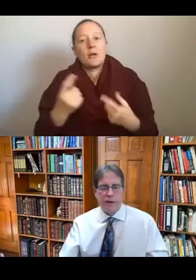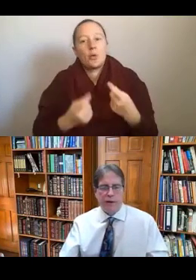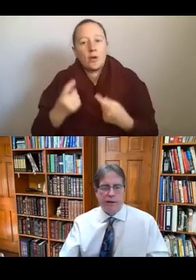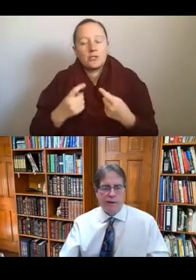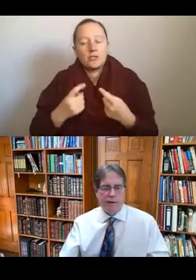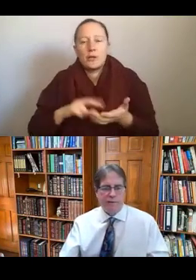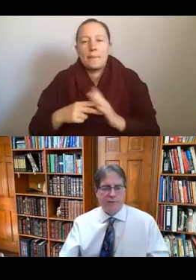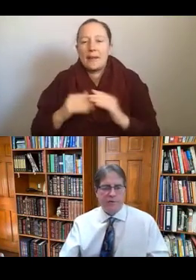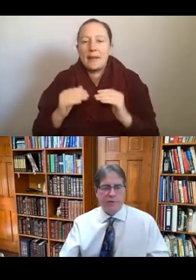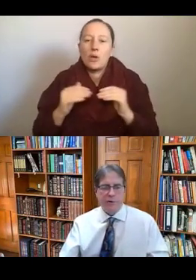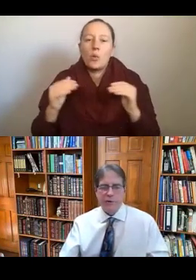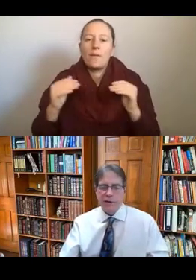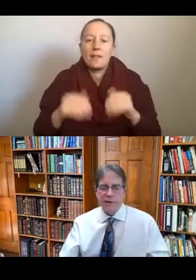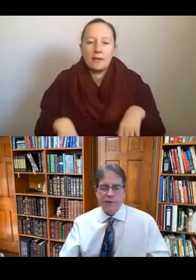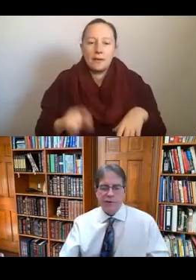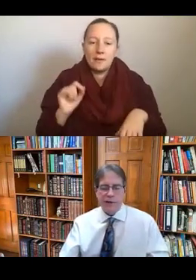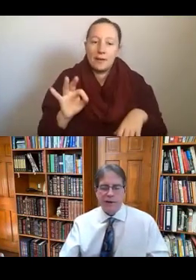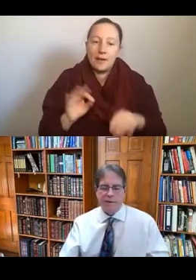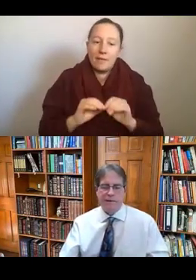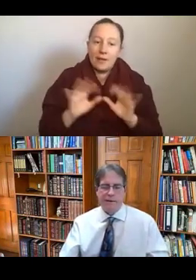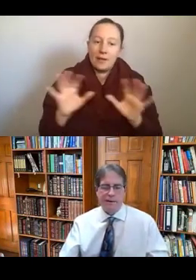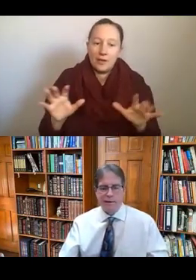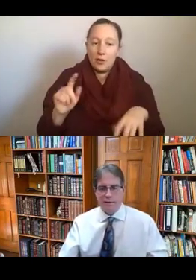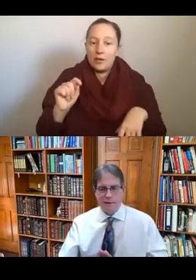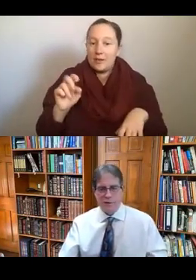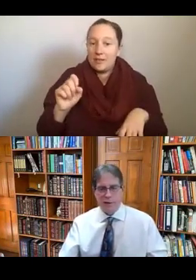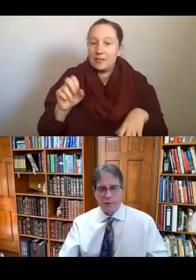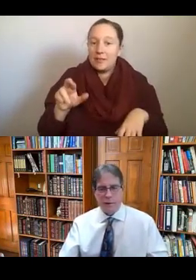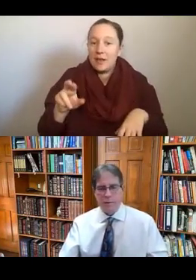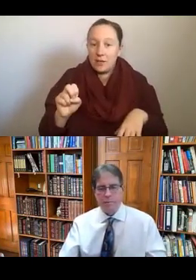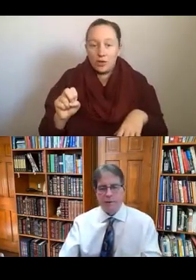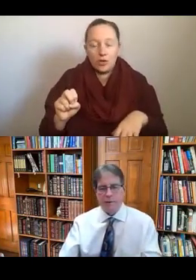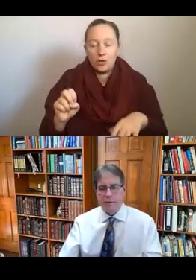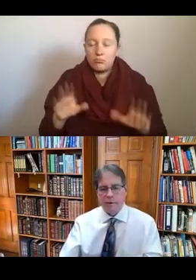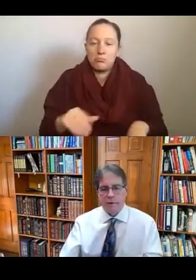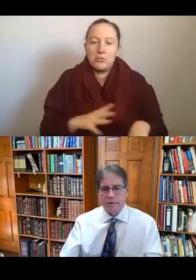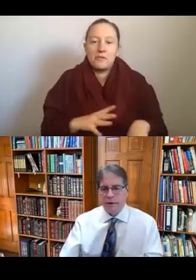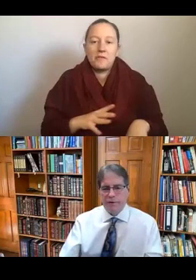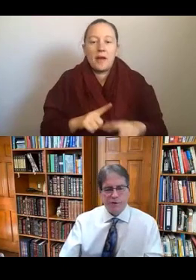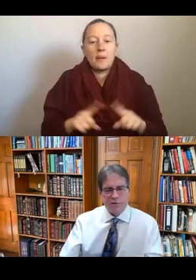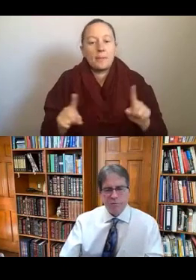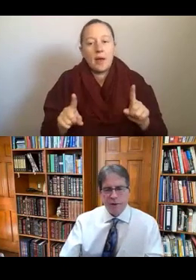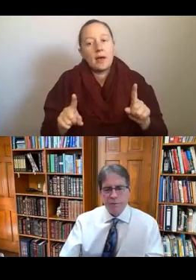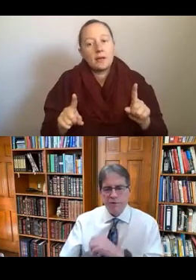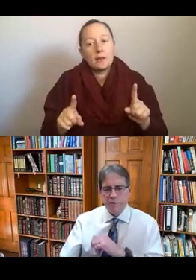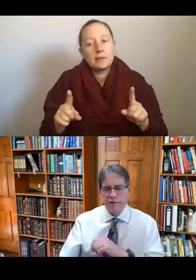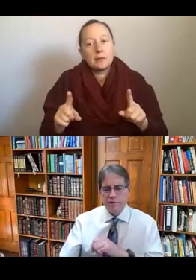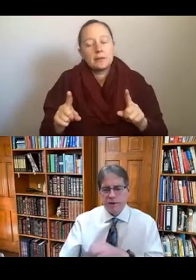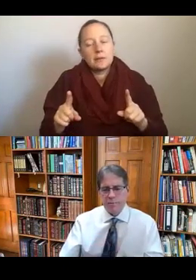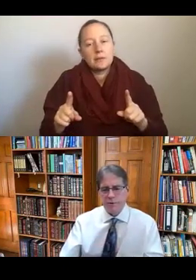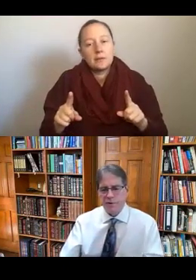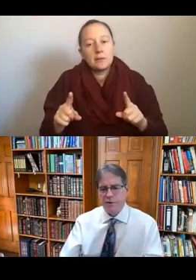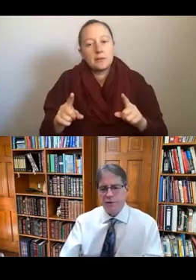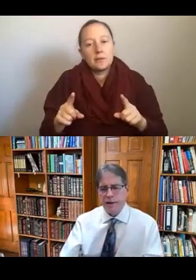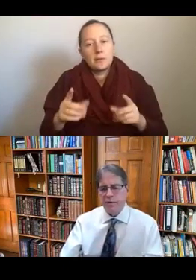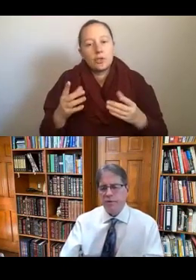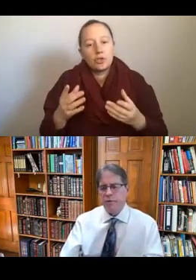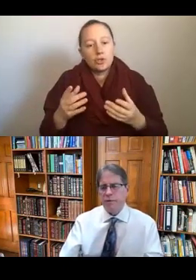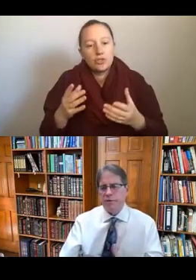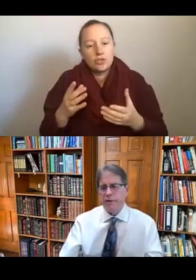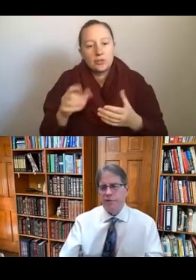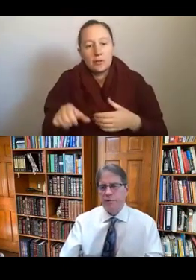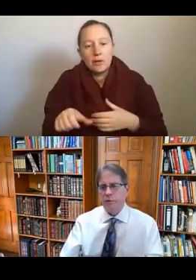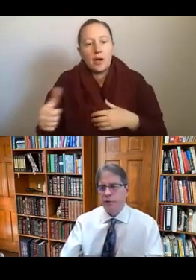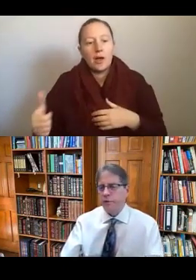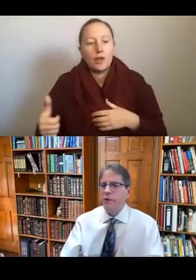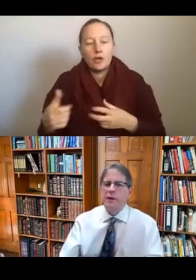means. If it's clearly tenure track, then there's not a problem, but there are soft money positions and other position titles where